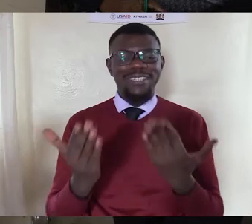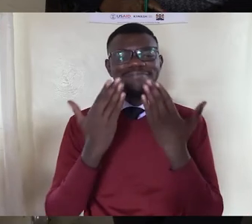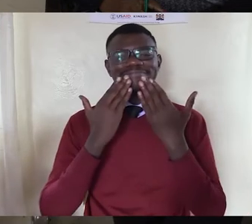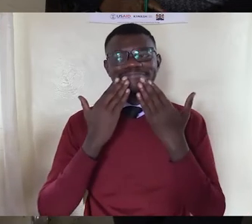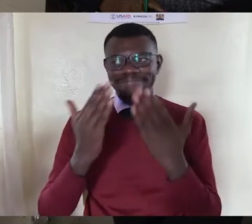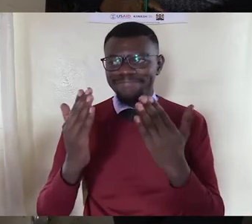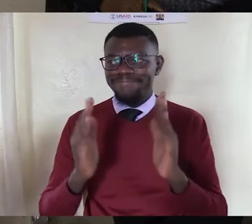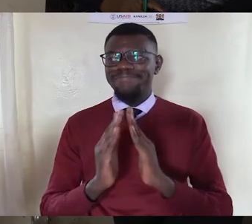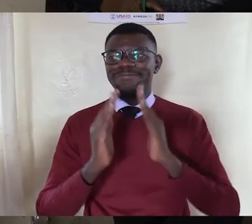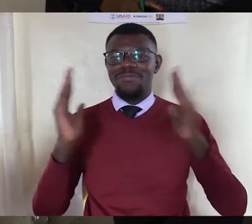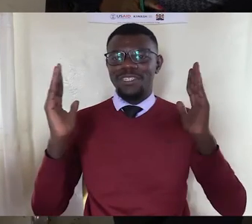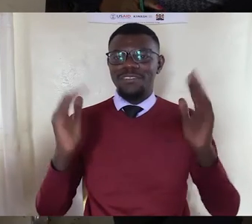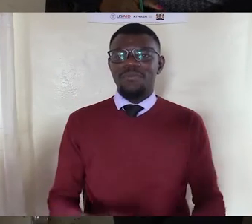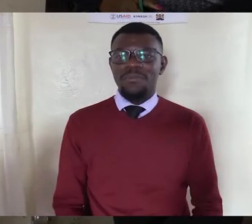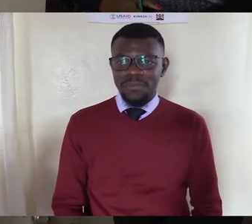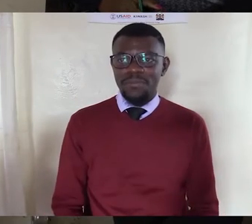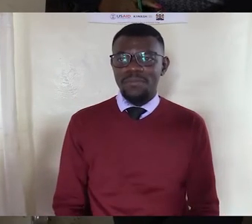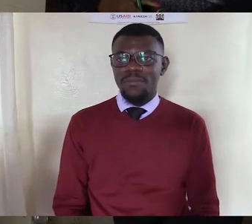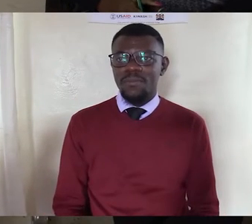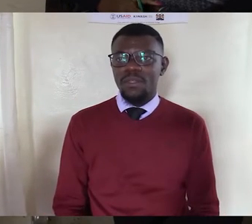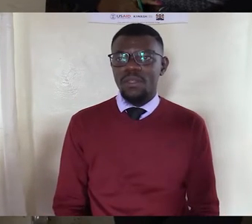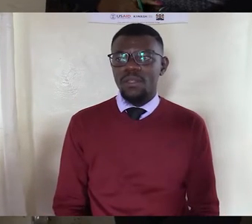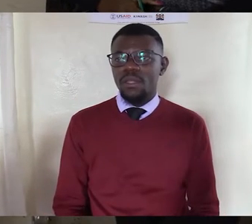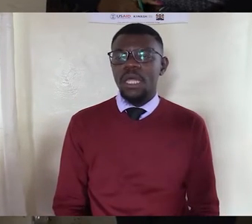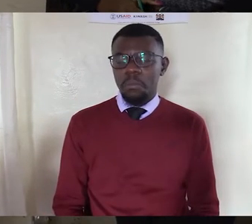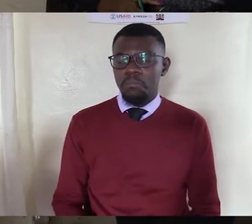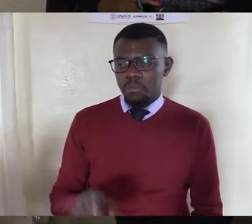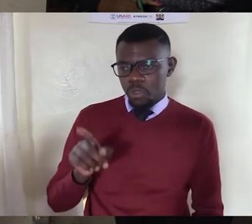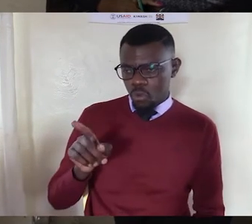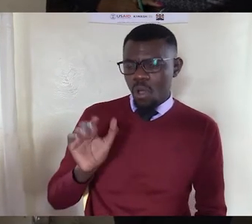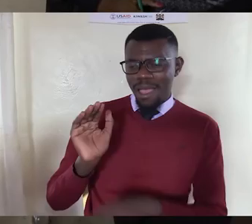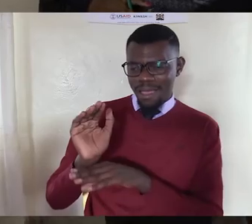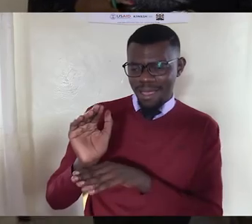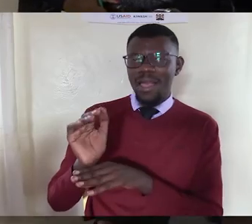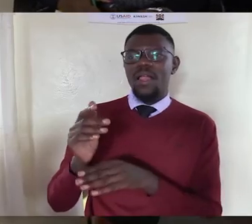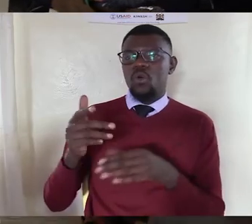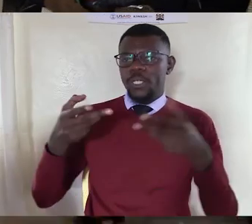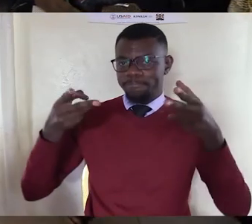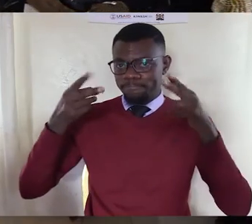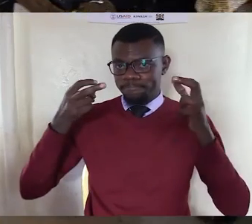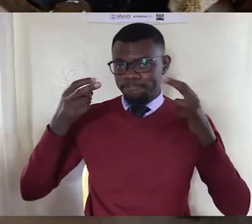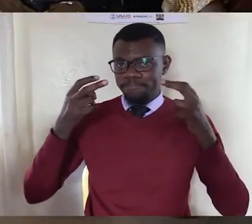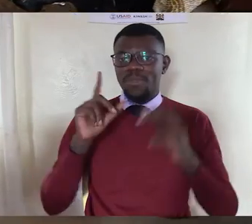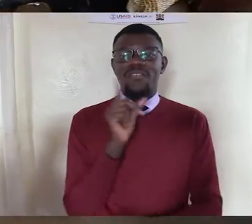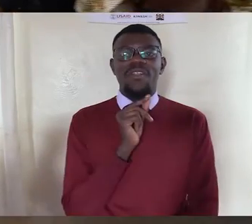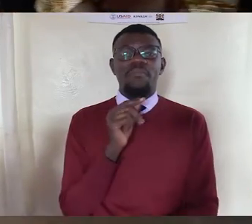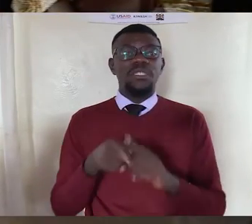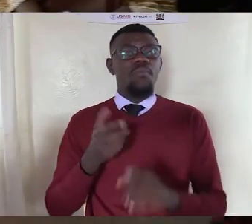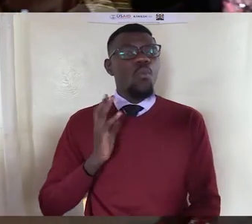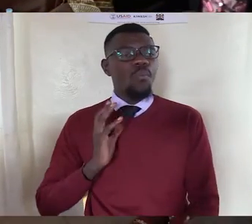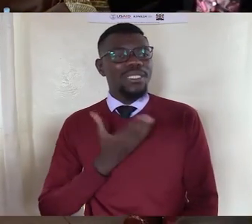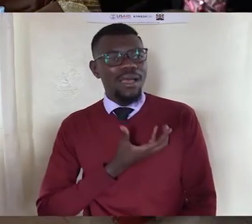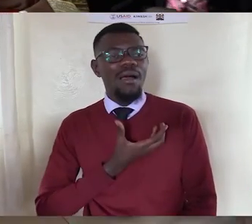much. Thank you so much. We've taken note of your request. And also, I think within that committee, would